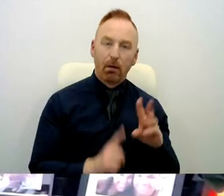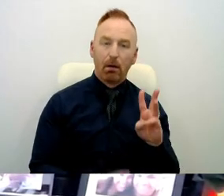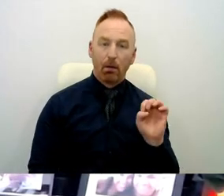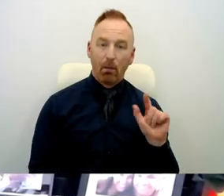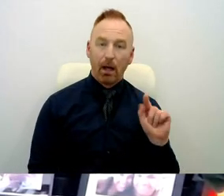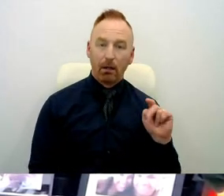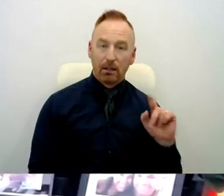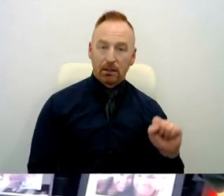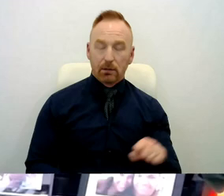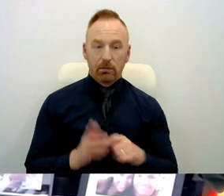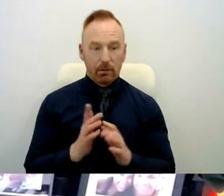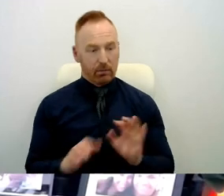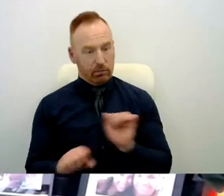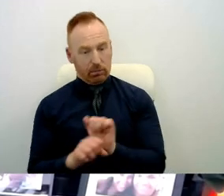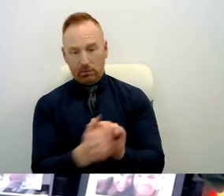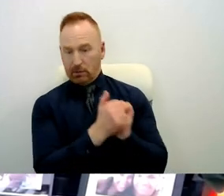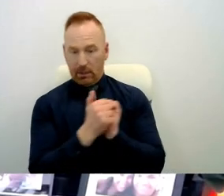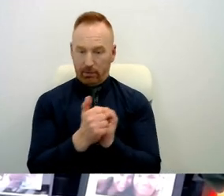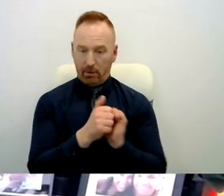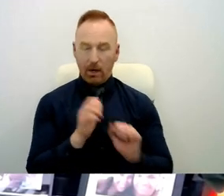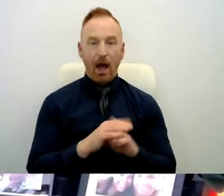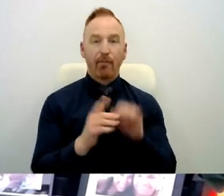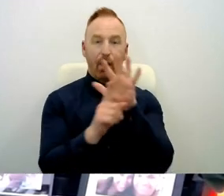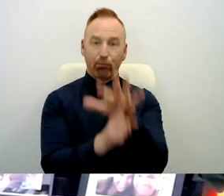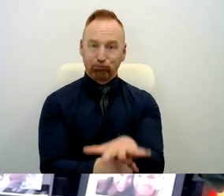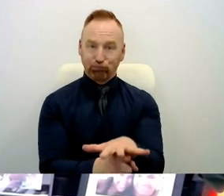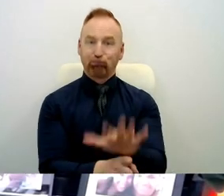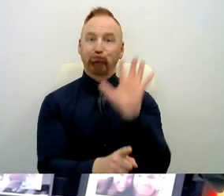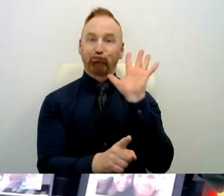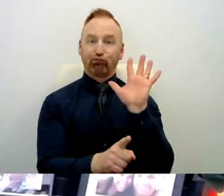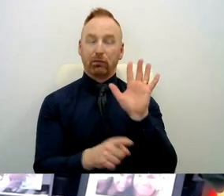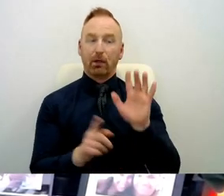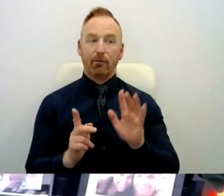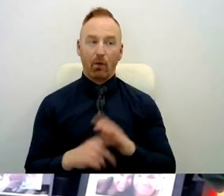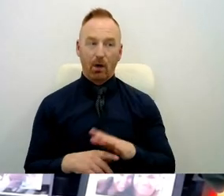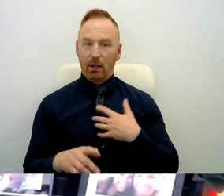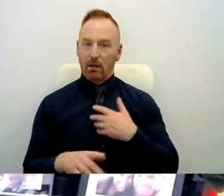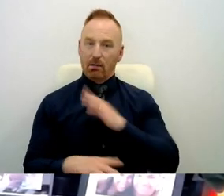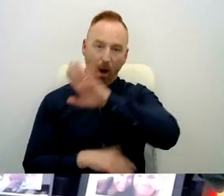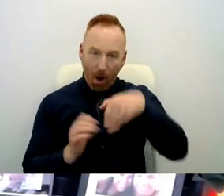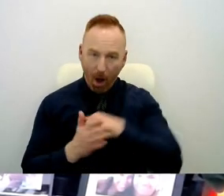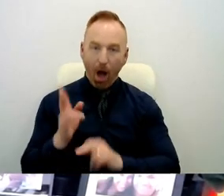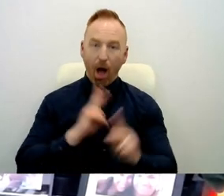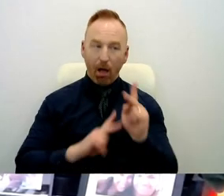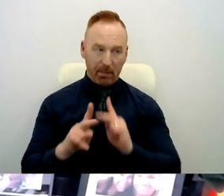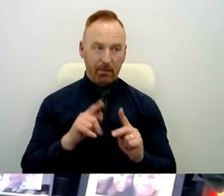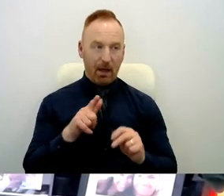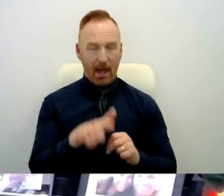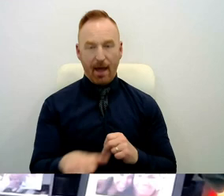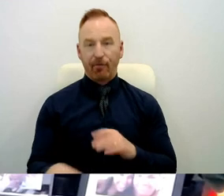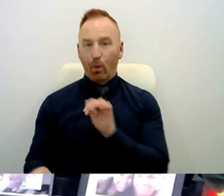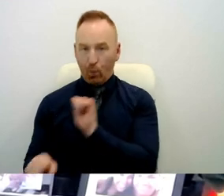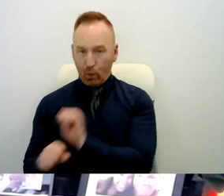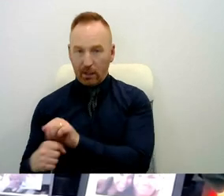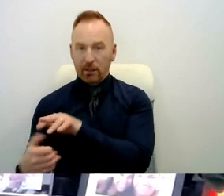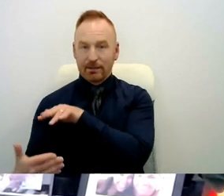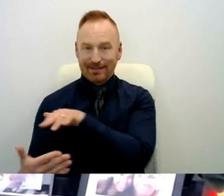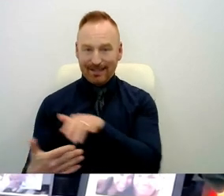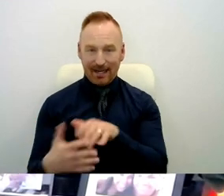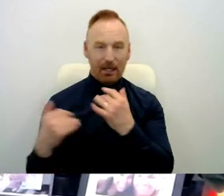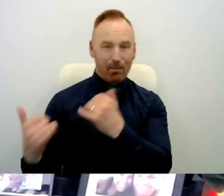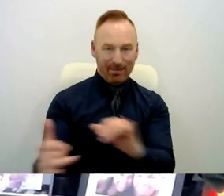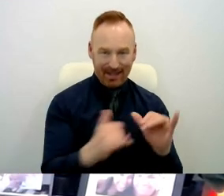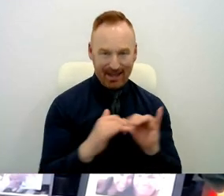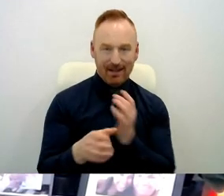must work together to dismantle all forms of oppression because everyone deserves to live, work, study, and play in a